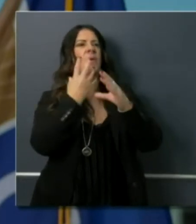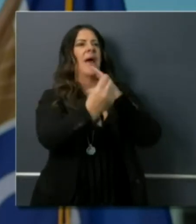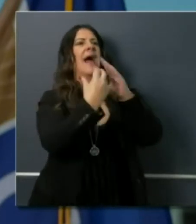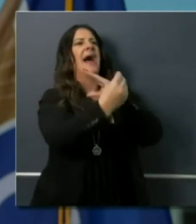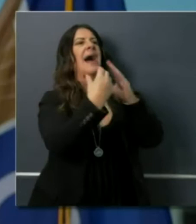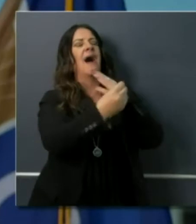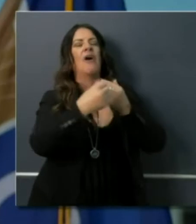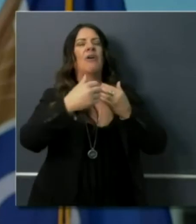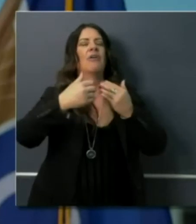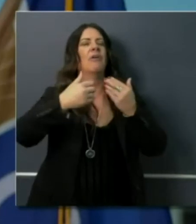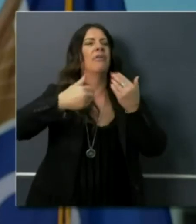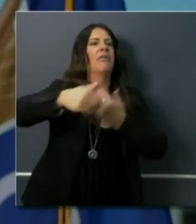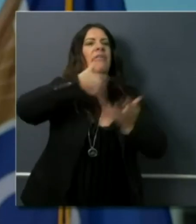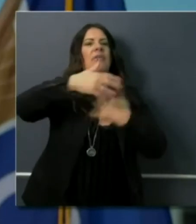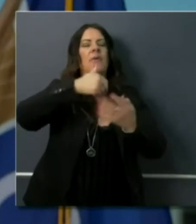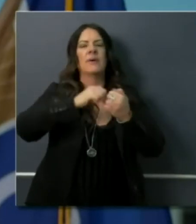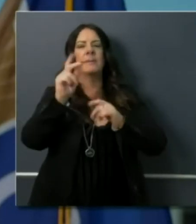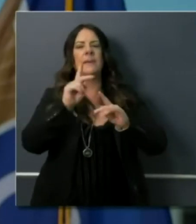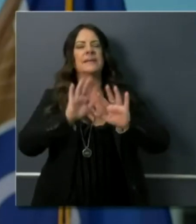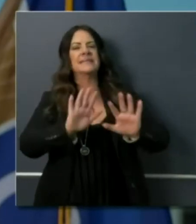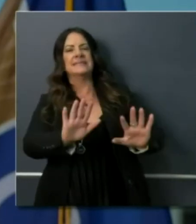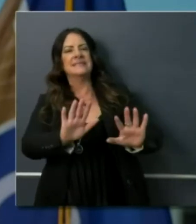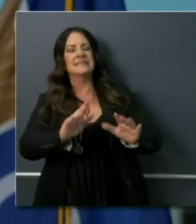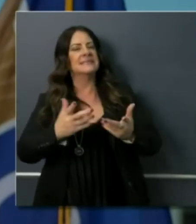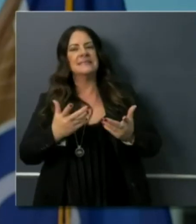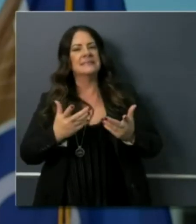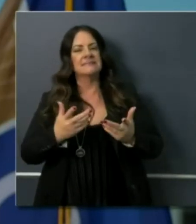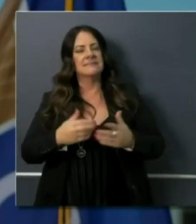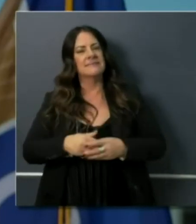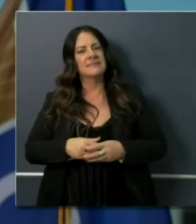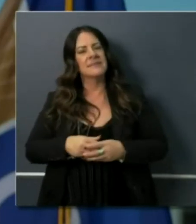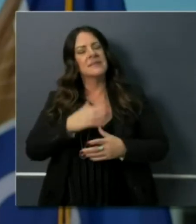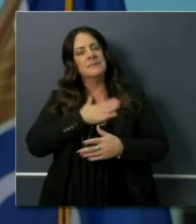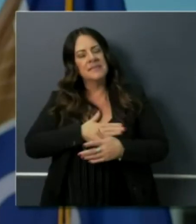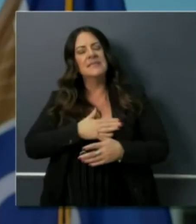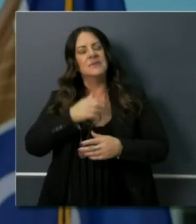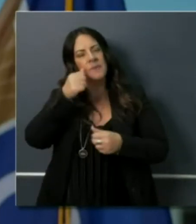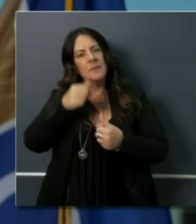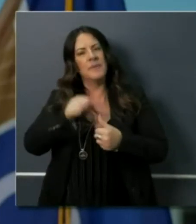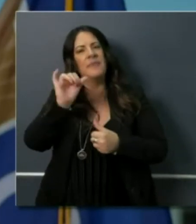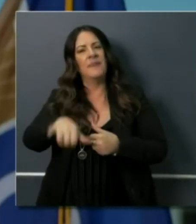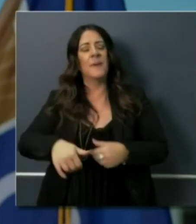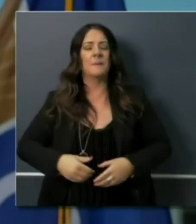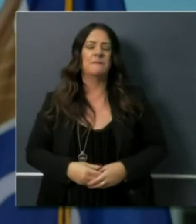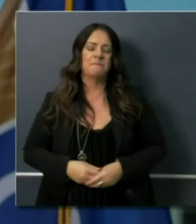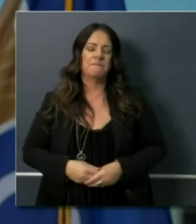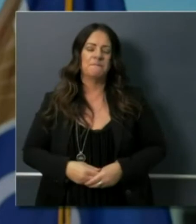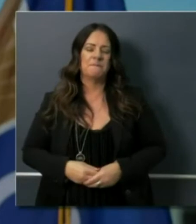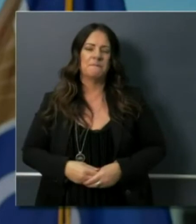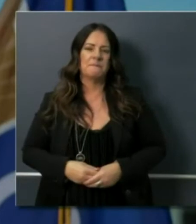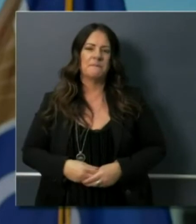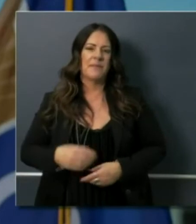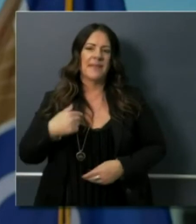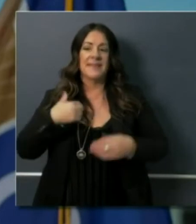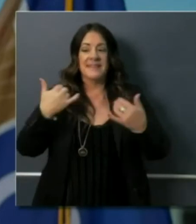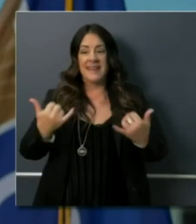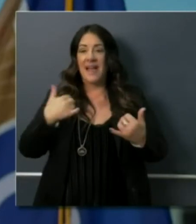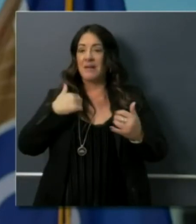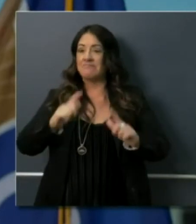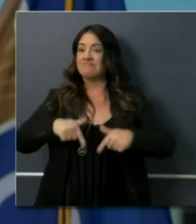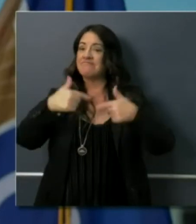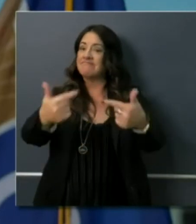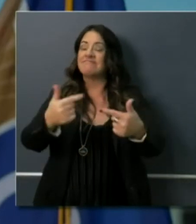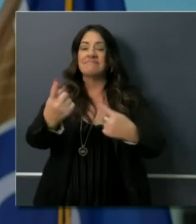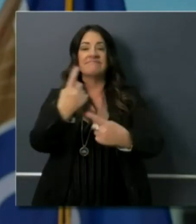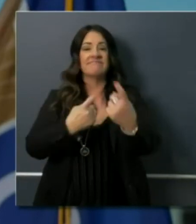where you're mixing with people and you can't practice that appropriate physical distancing. So with that, of course, always happy to answer a few